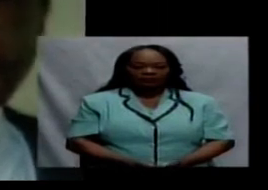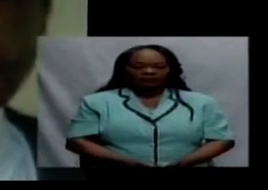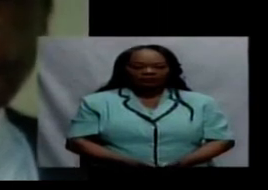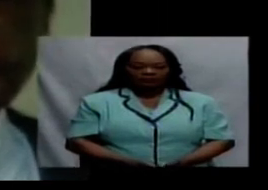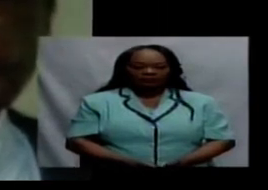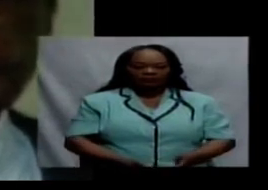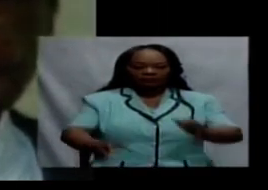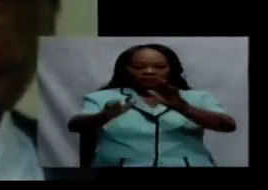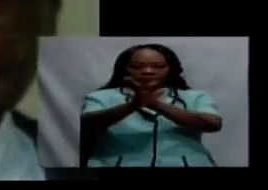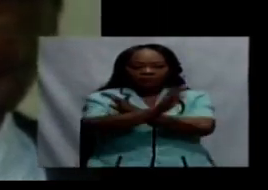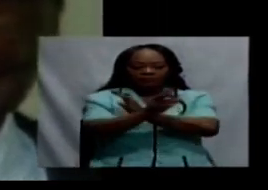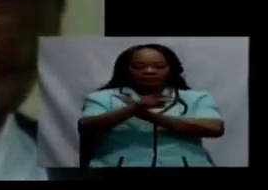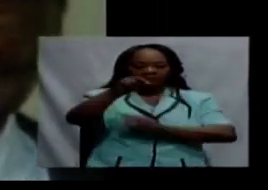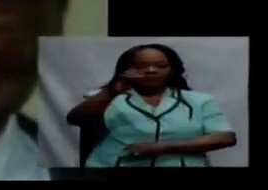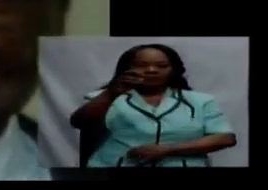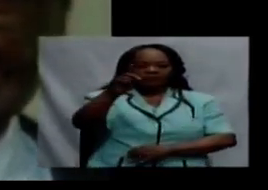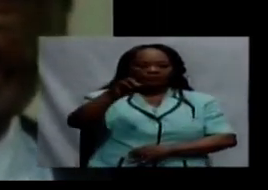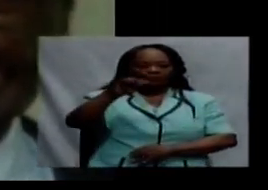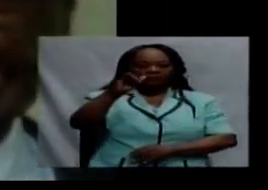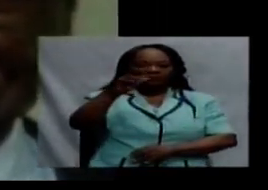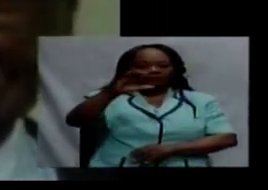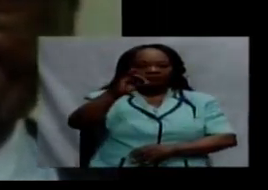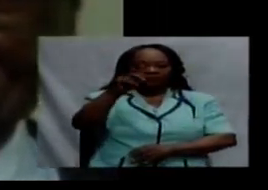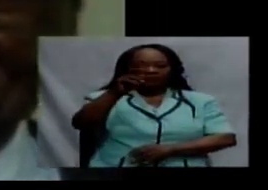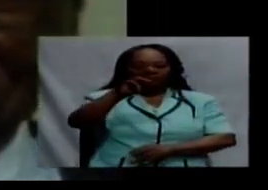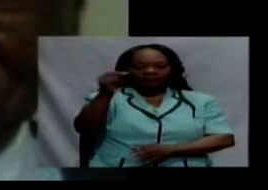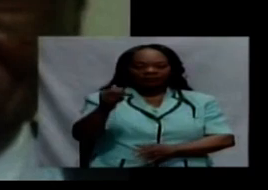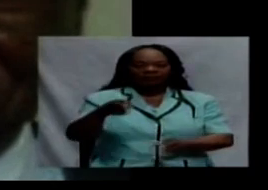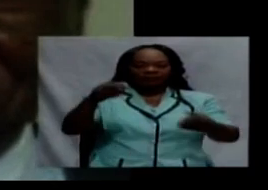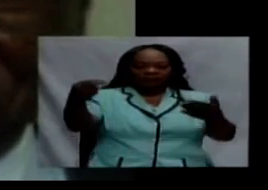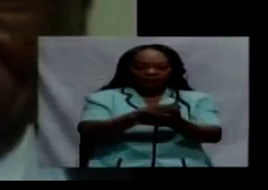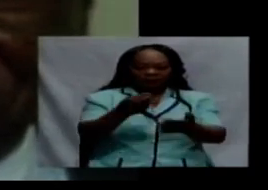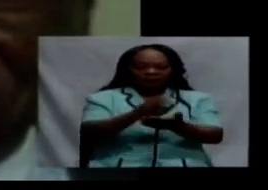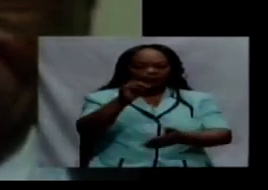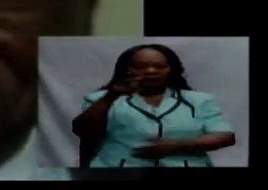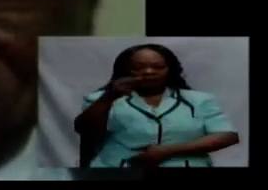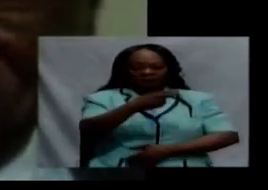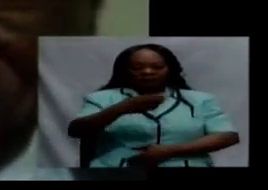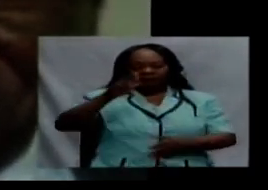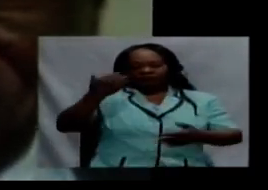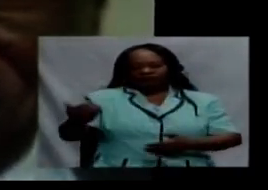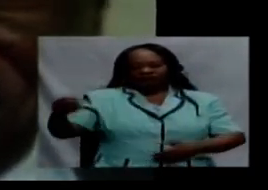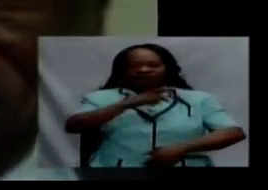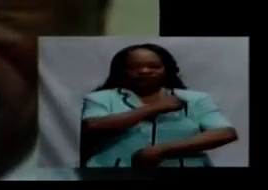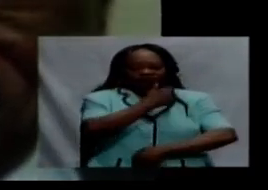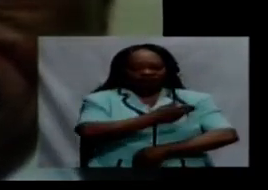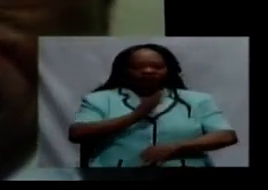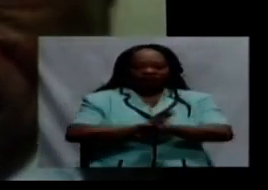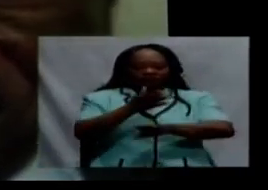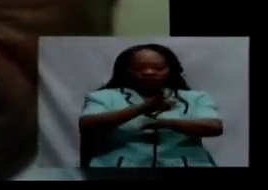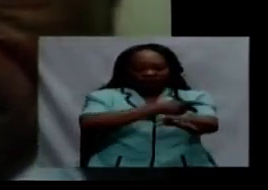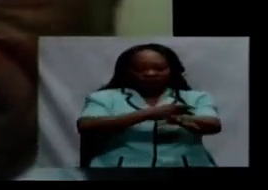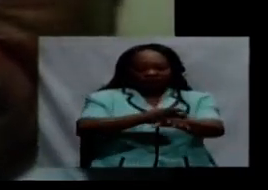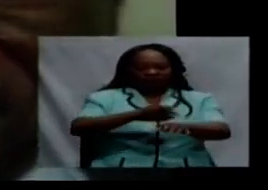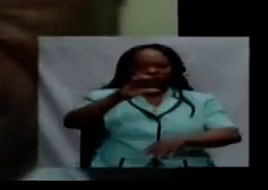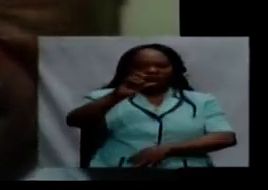And the Zambia Pediatric Association appealed to government to name the newly created UTH Children's Hospital after late Professor